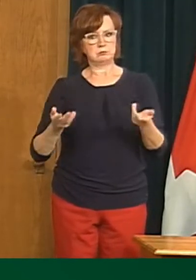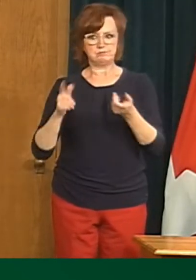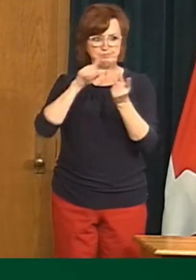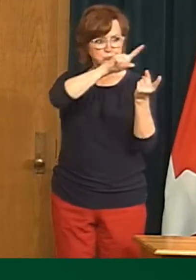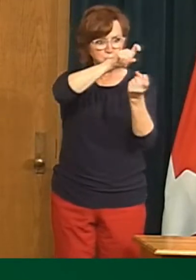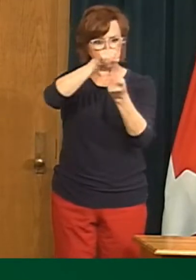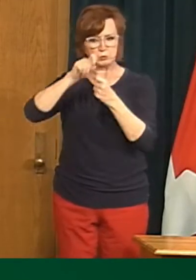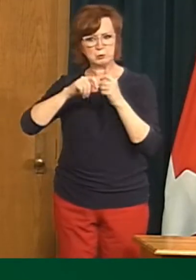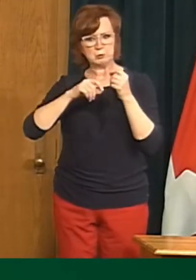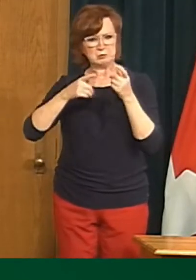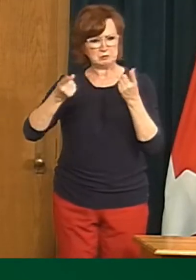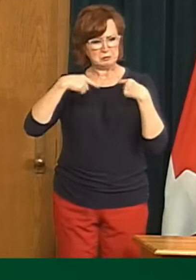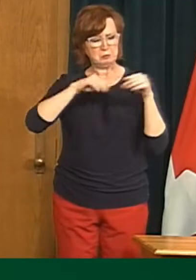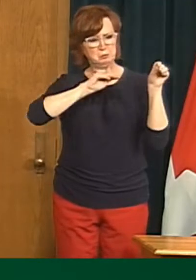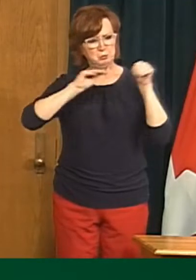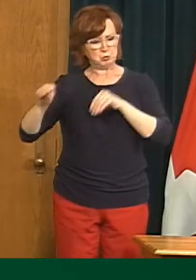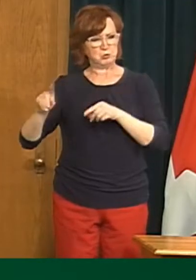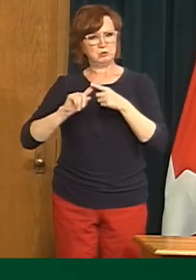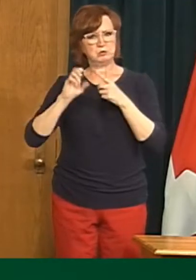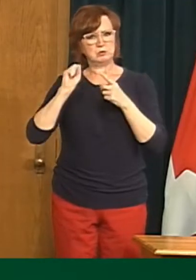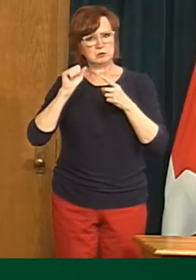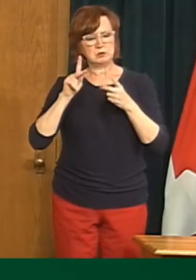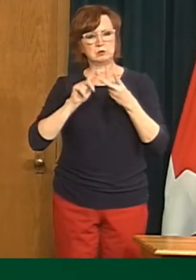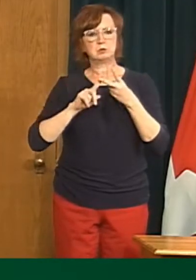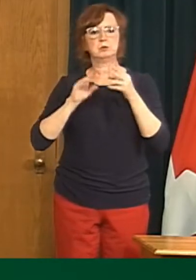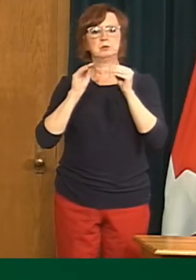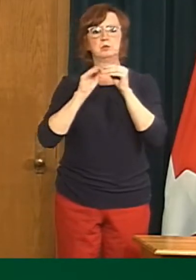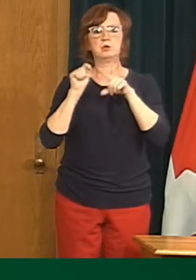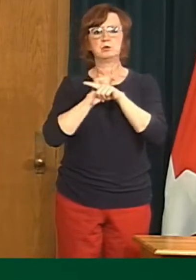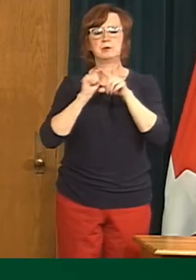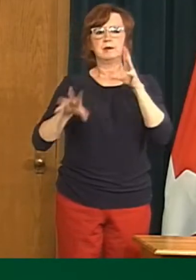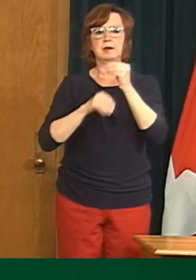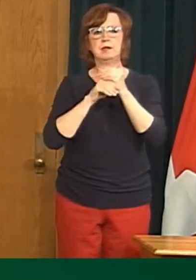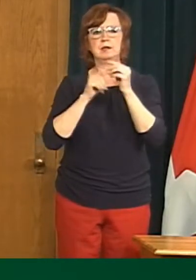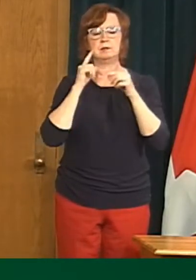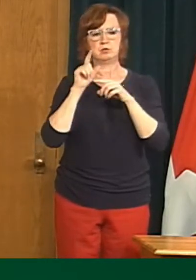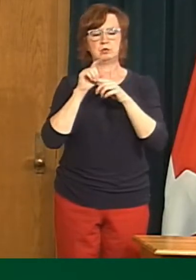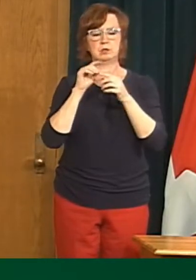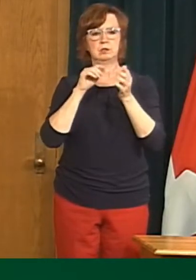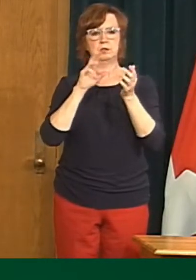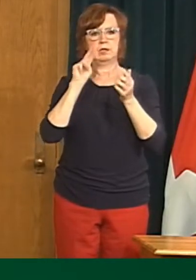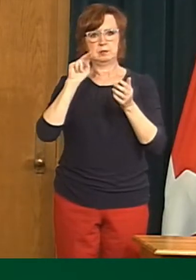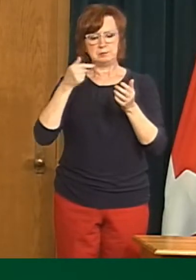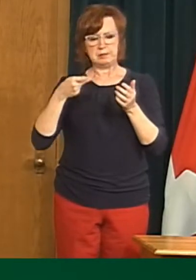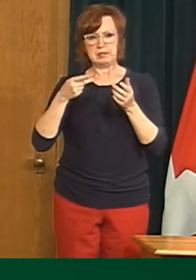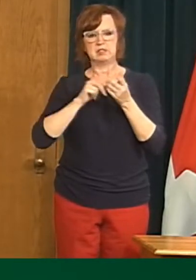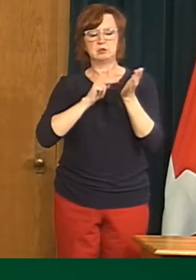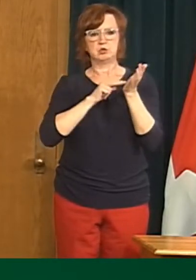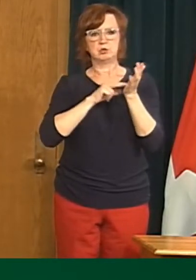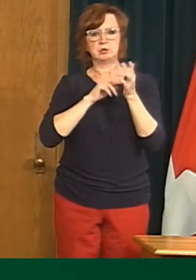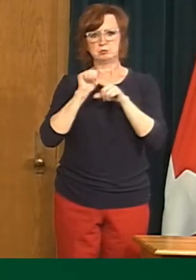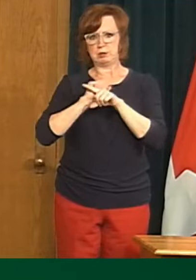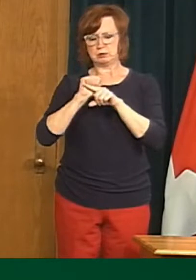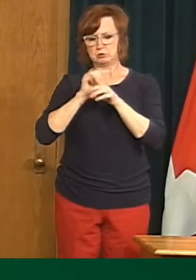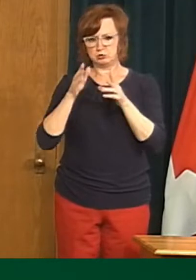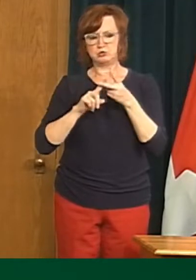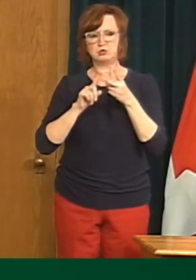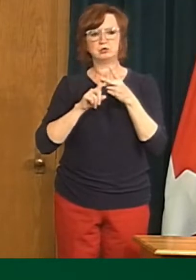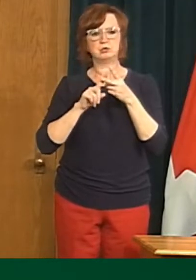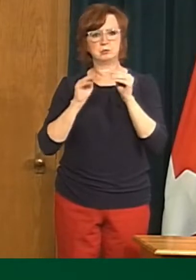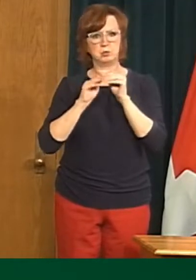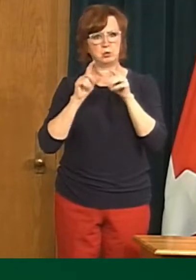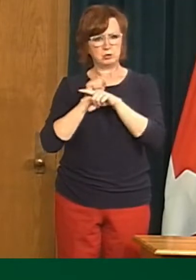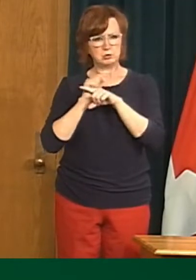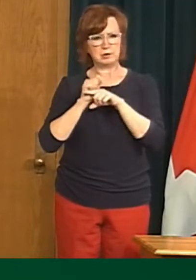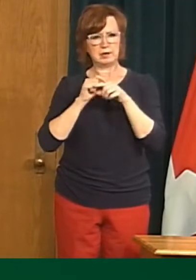in expanding the training at our University of Saskatchewan, expanding the training for nurse practitioners and the scope of practice for nurse practitioners.